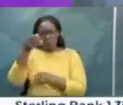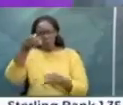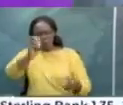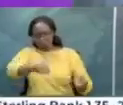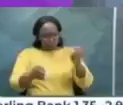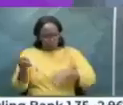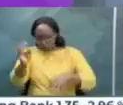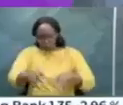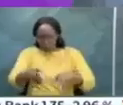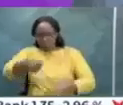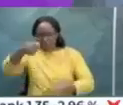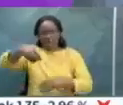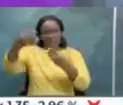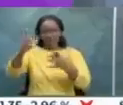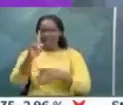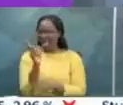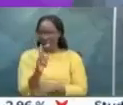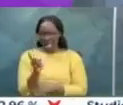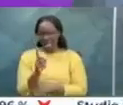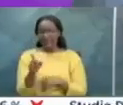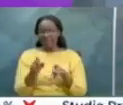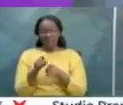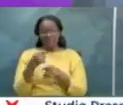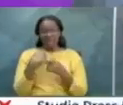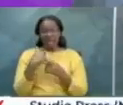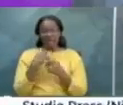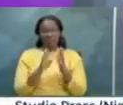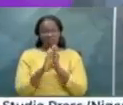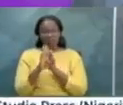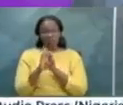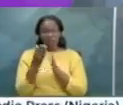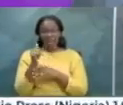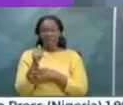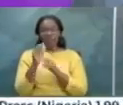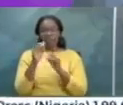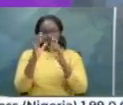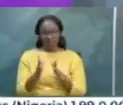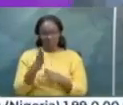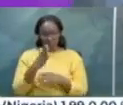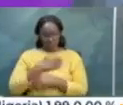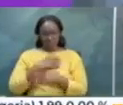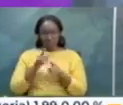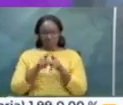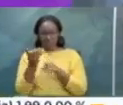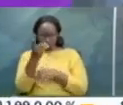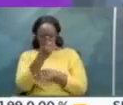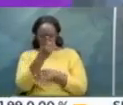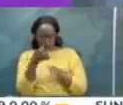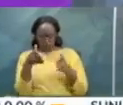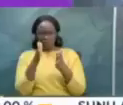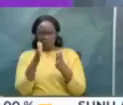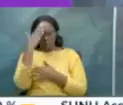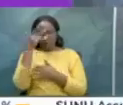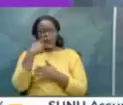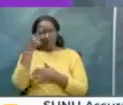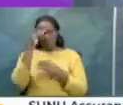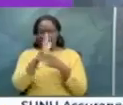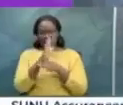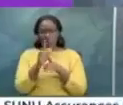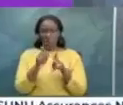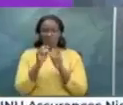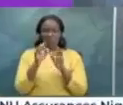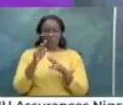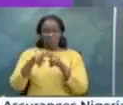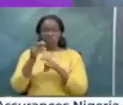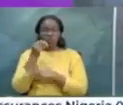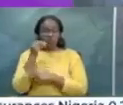in a bag and give it to you. Now it has been developed by Montessori teachers and designed in a way that we parents are even if you're sitting at home,